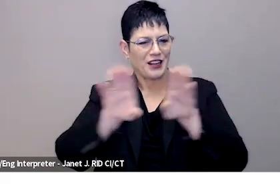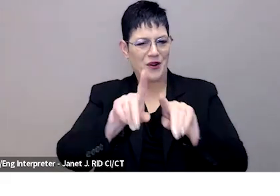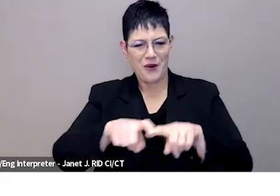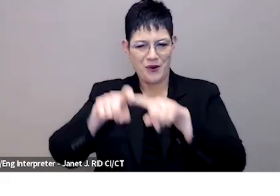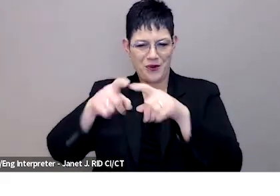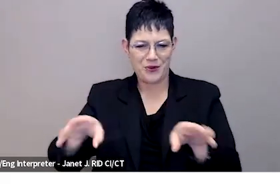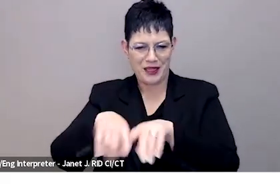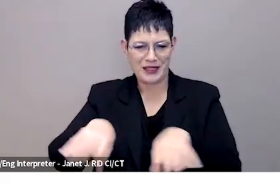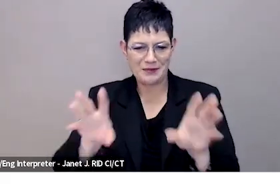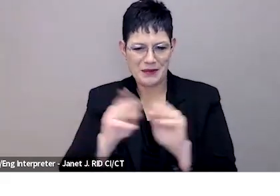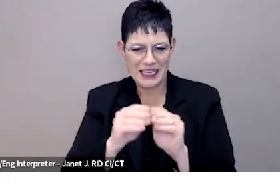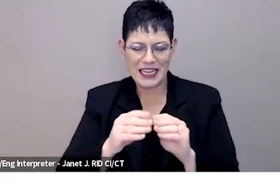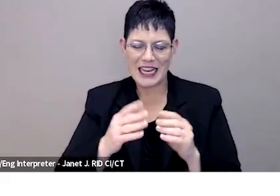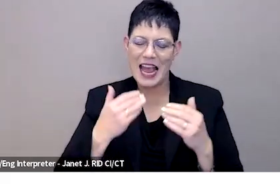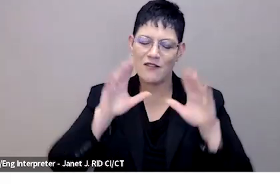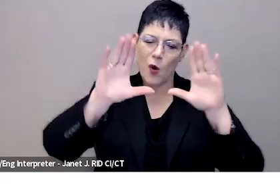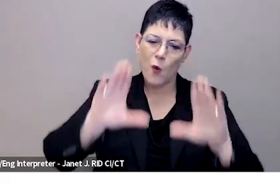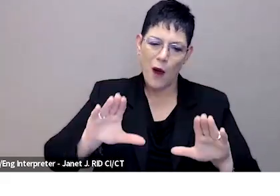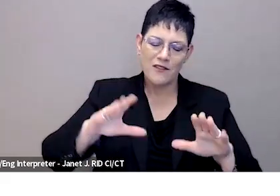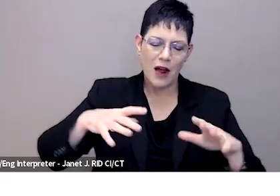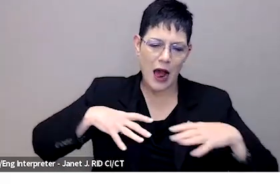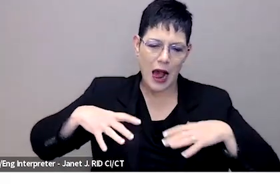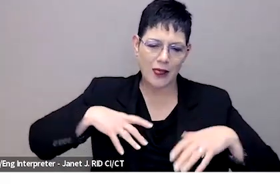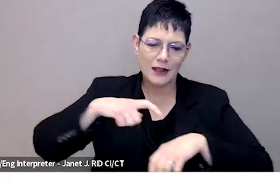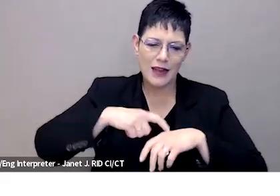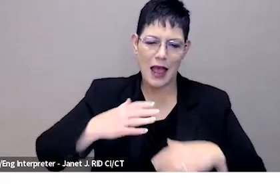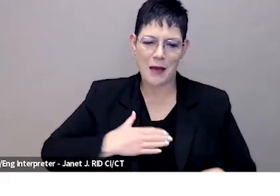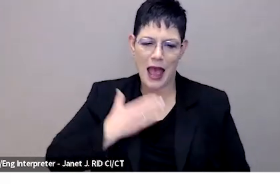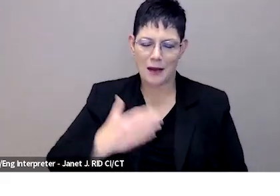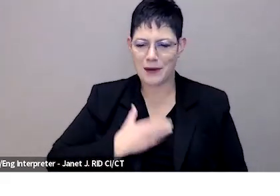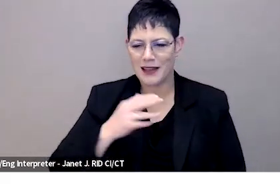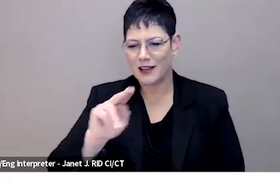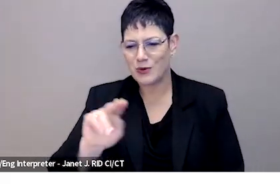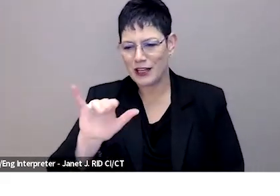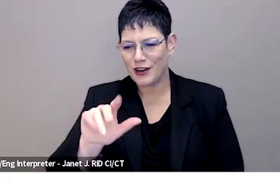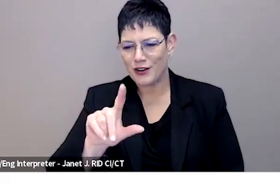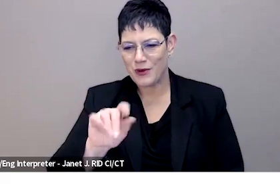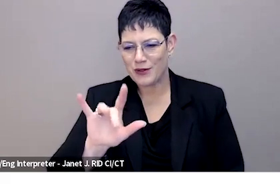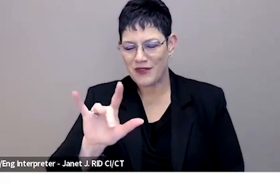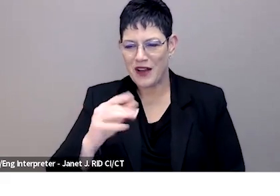And everyone have a wonderful holiday season and a happy new year. Thank you.